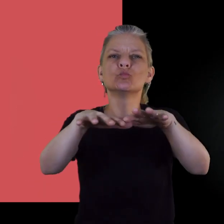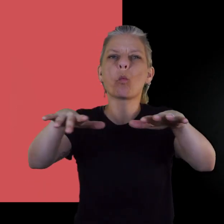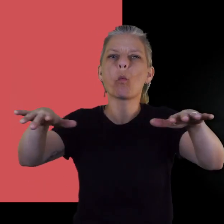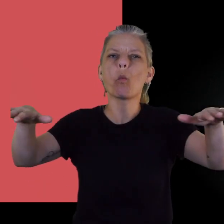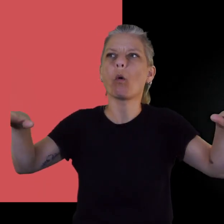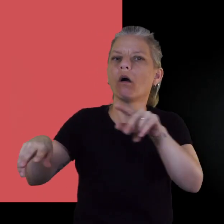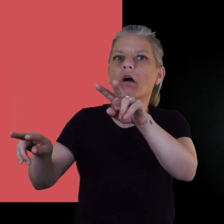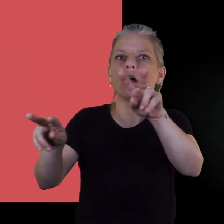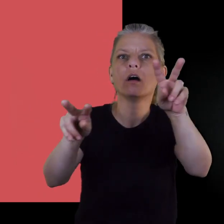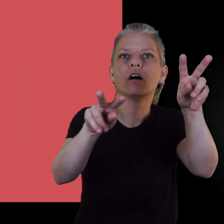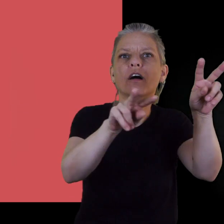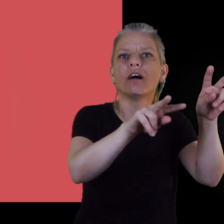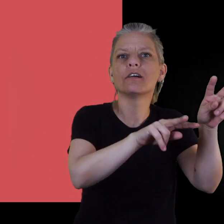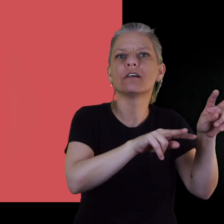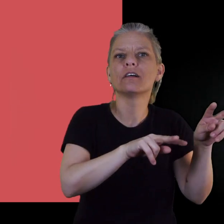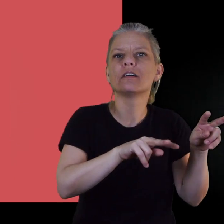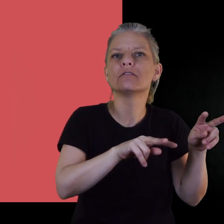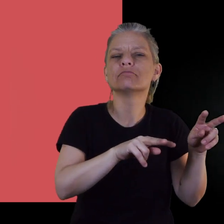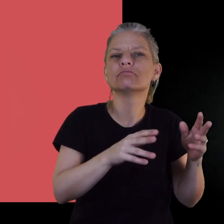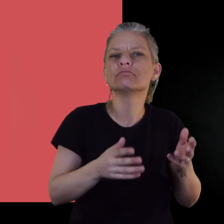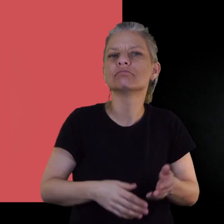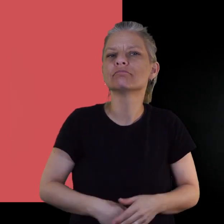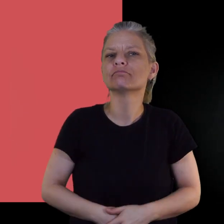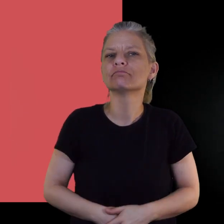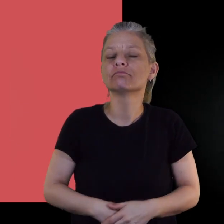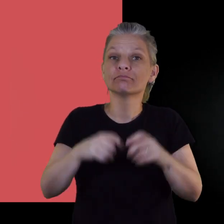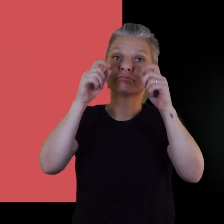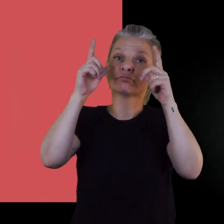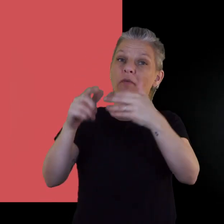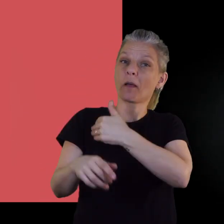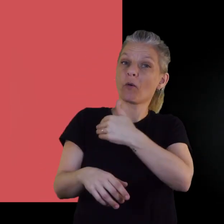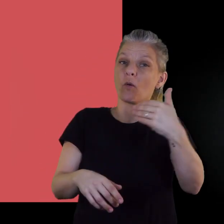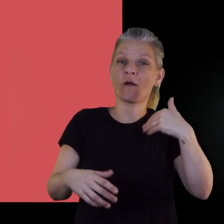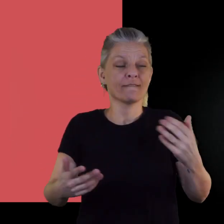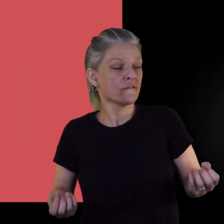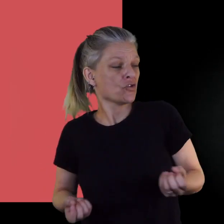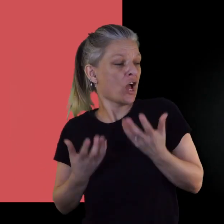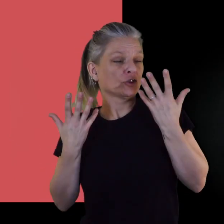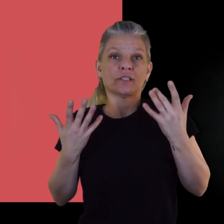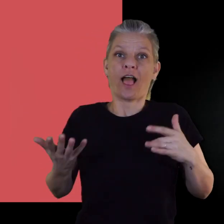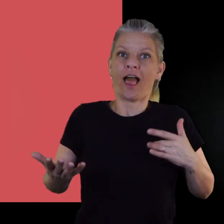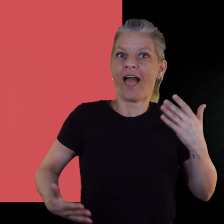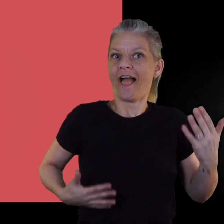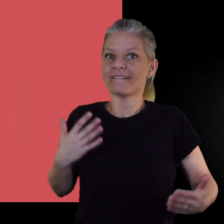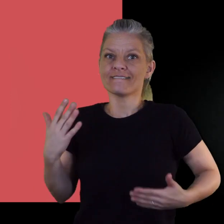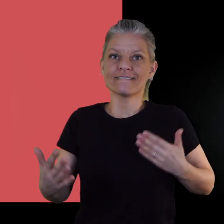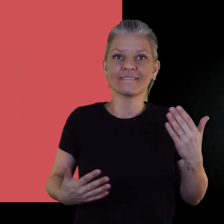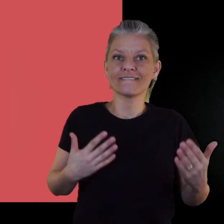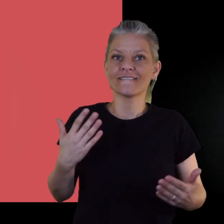Woke up in the morning, refreshed and alive. I forget every time how it felt to say